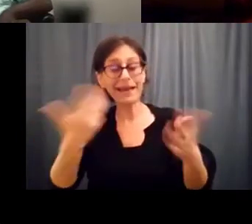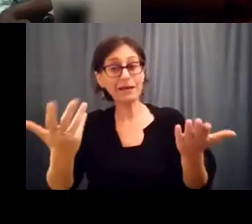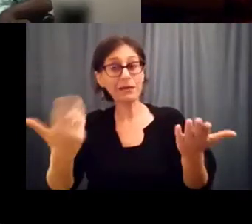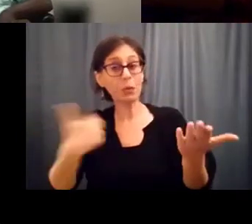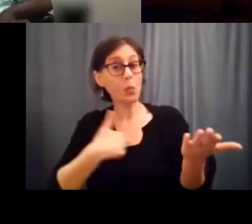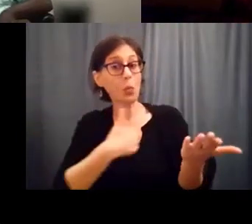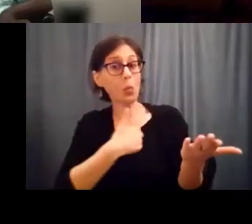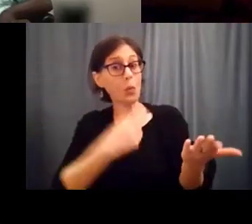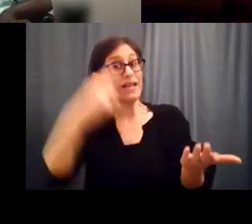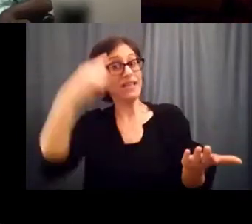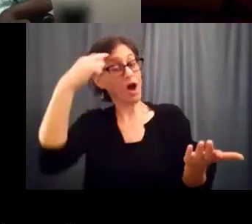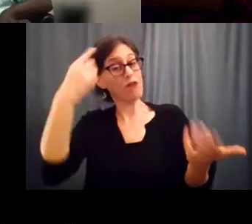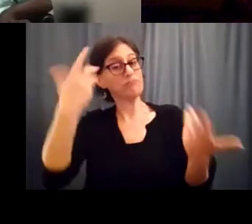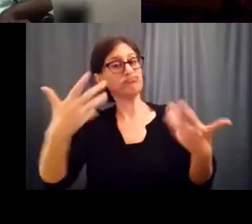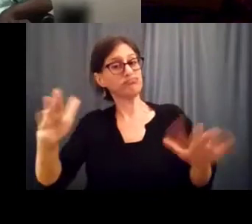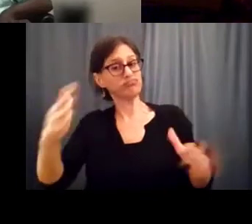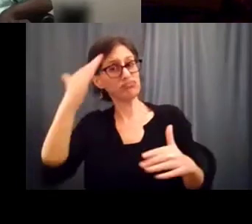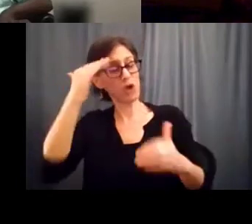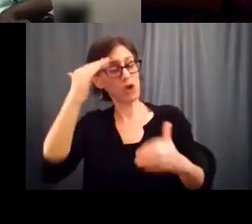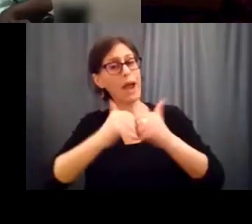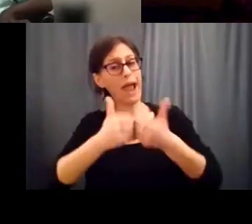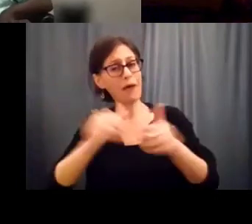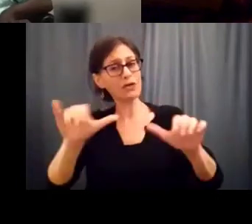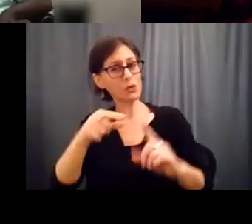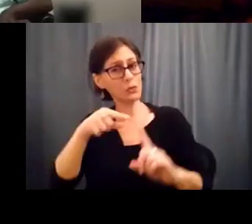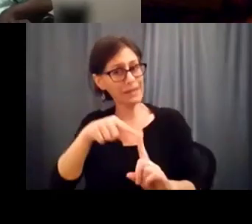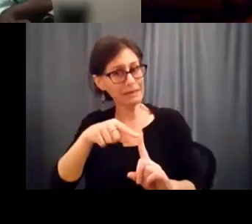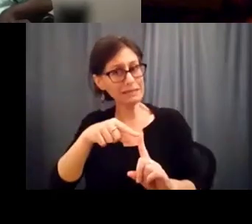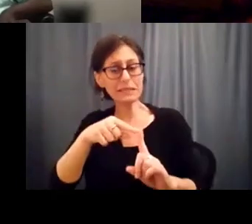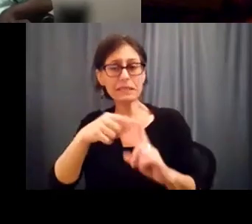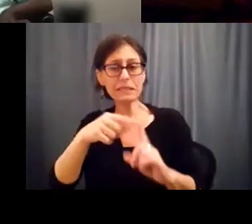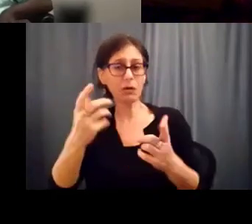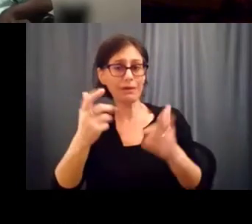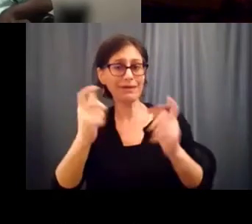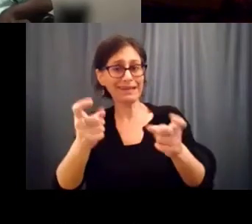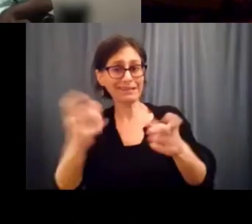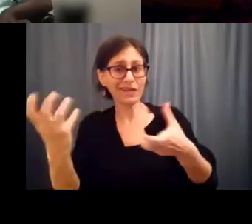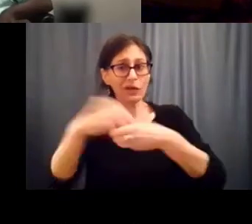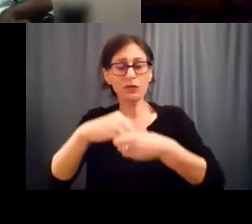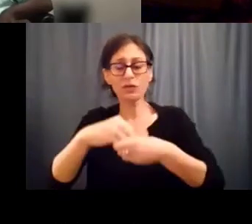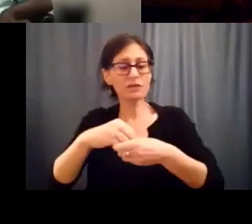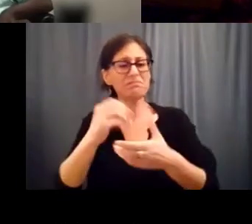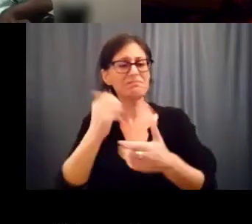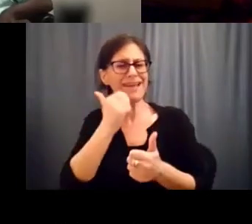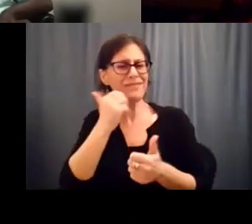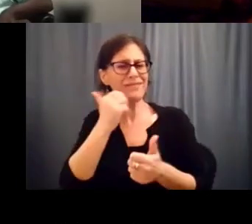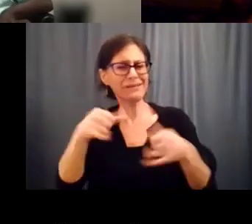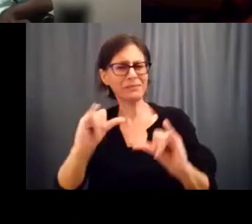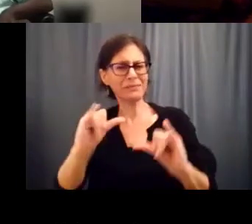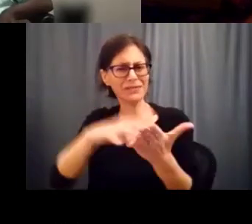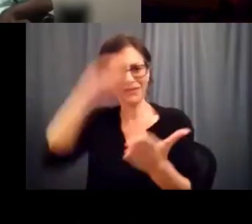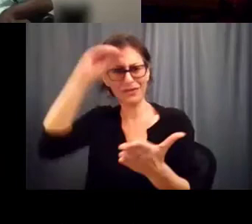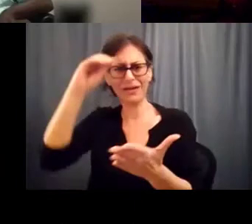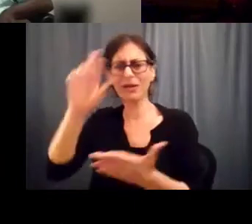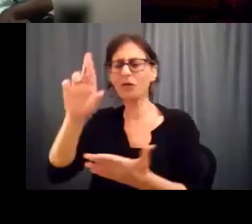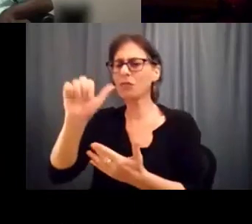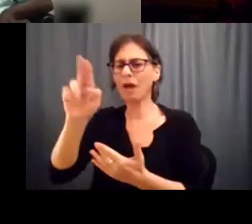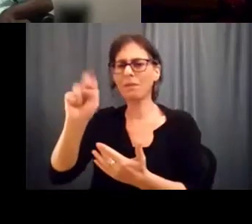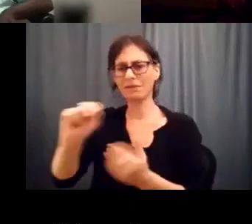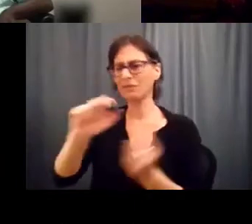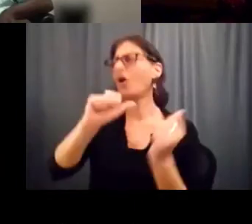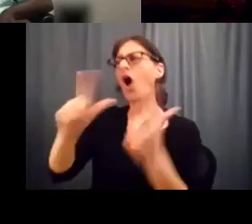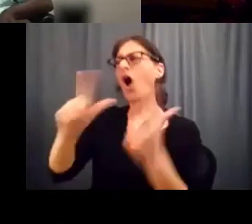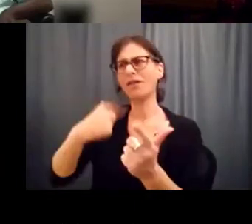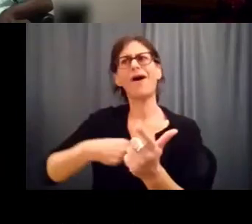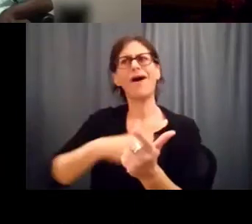we thought we knew how to make this inclusive. We are learning every day. We're all learning every day. I